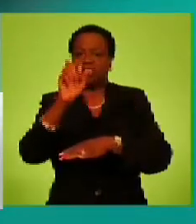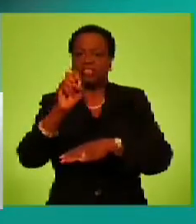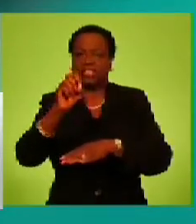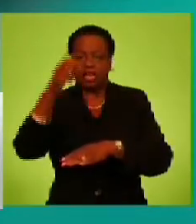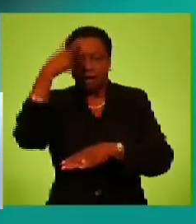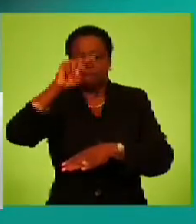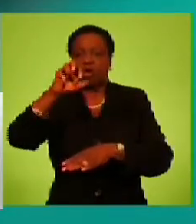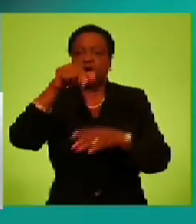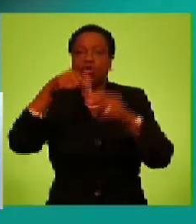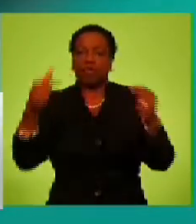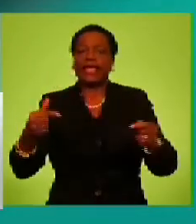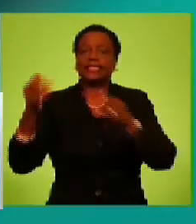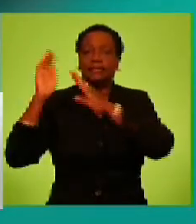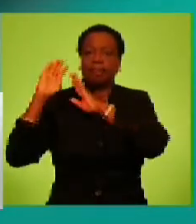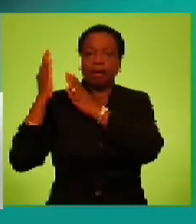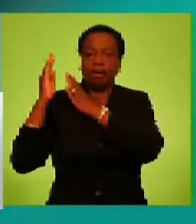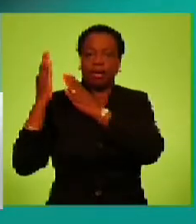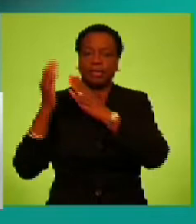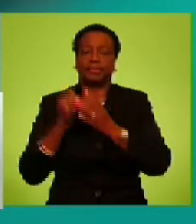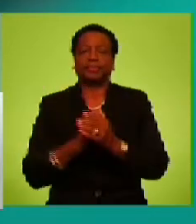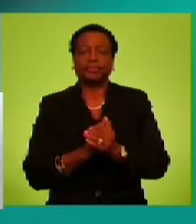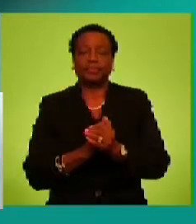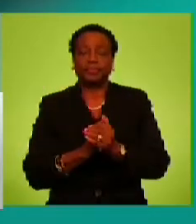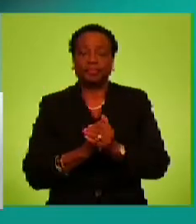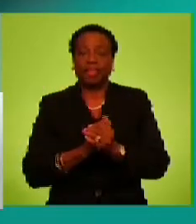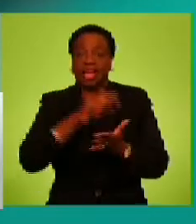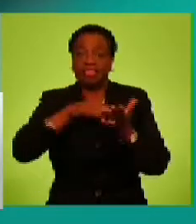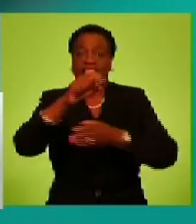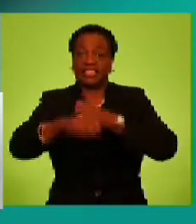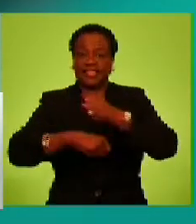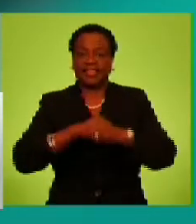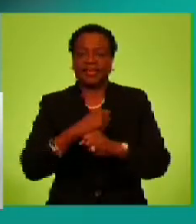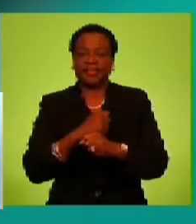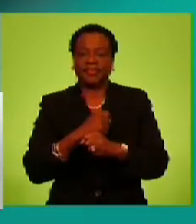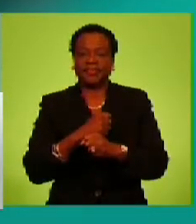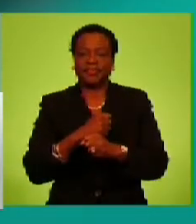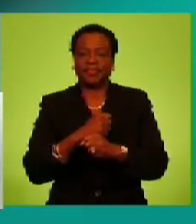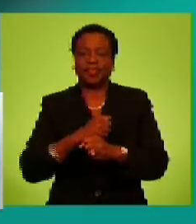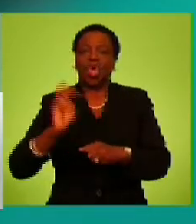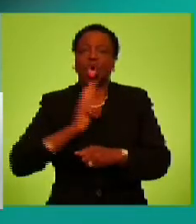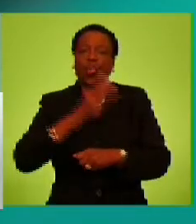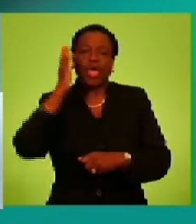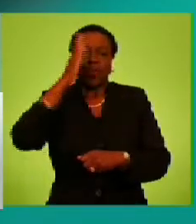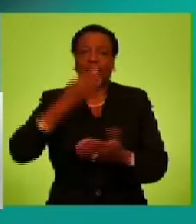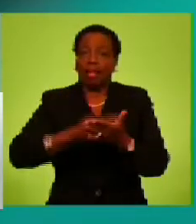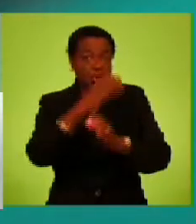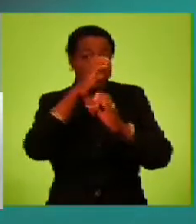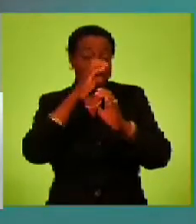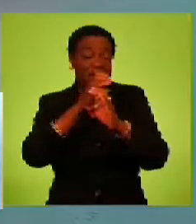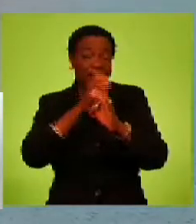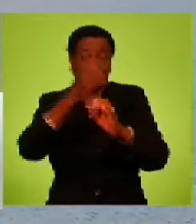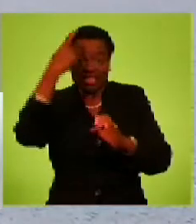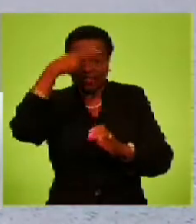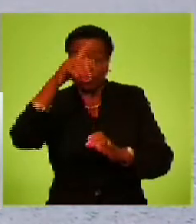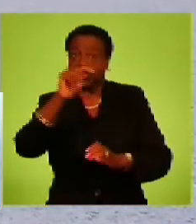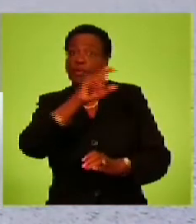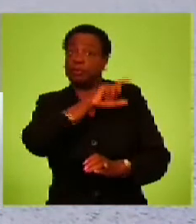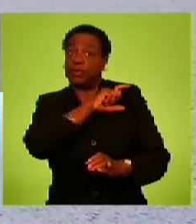year, 100 for New Providence and 30 for Grand Bahama. This